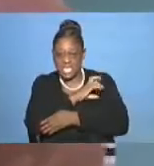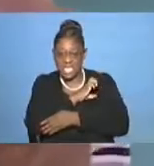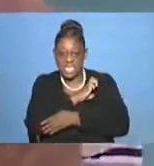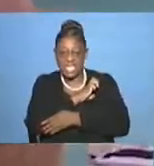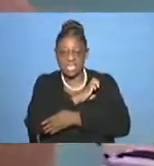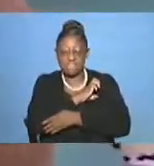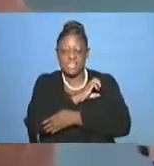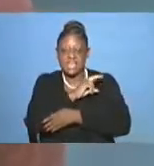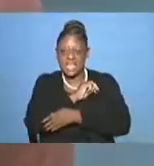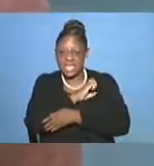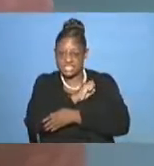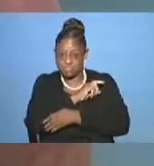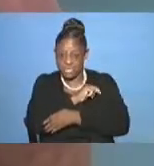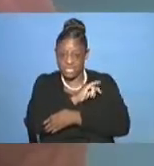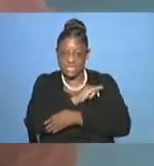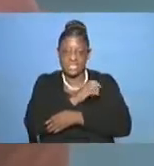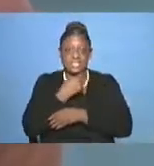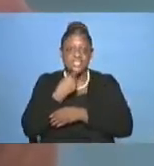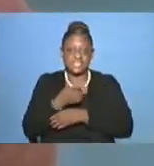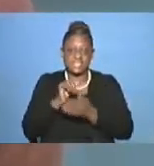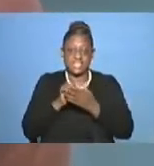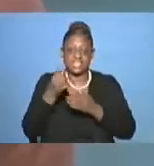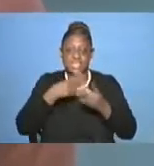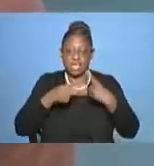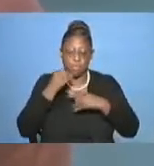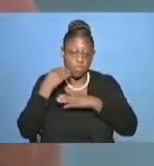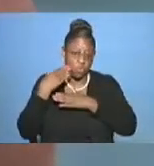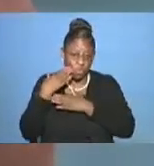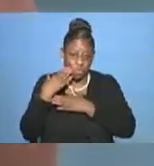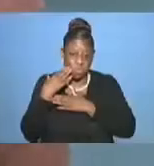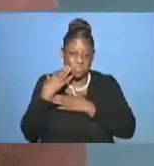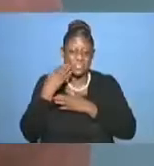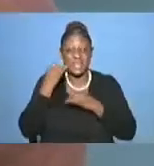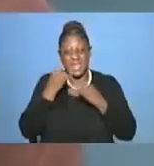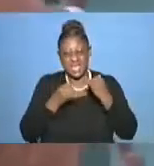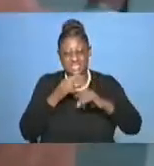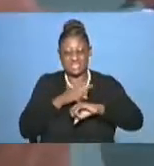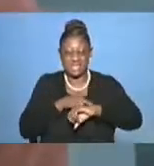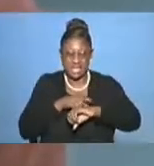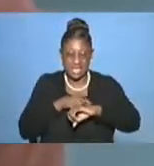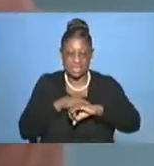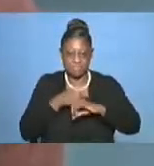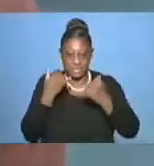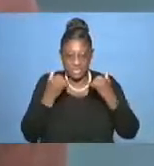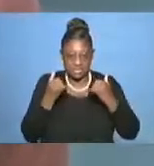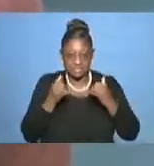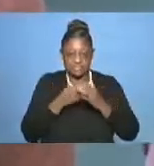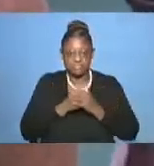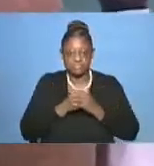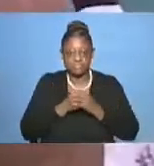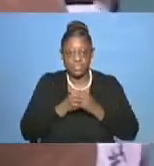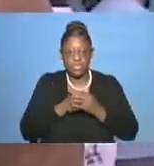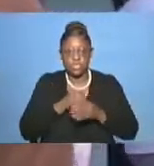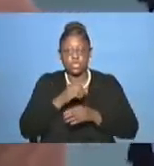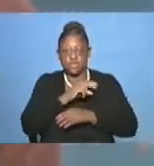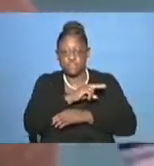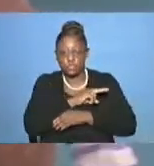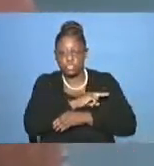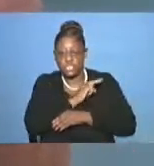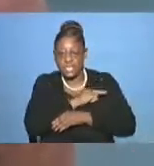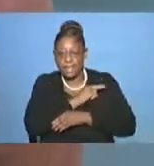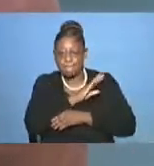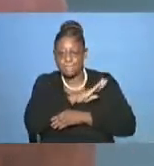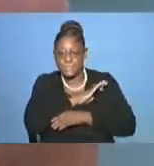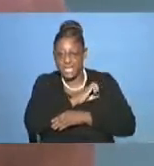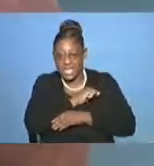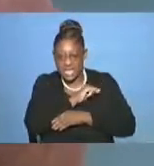last legs, and to come home in the front of the home crowd and really represent. Guys like Kadeem Colby, Eugene Bain,